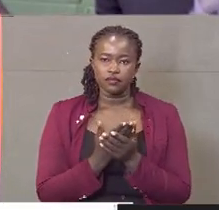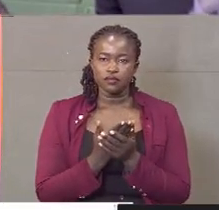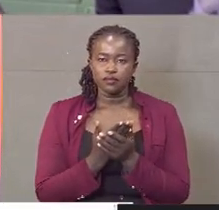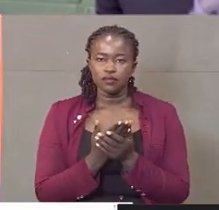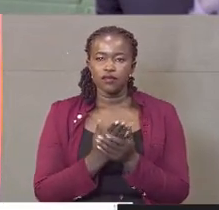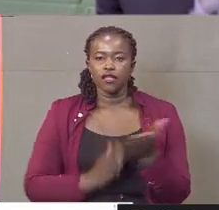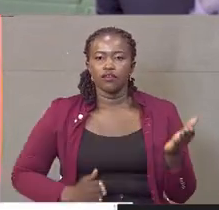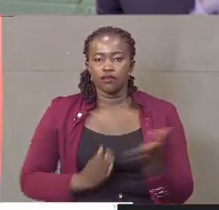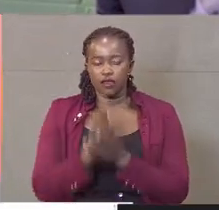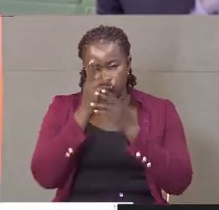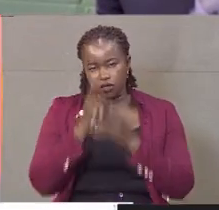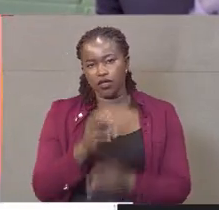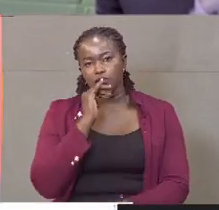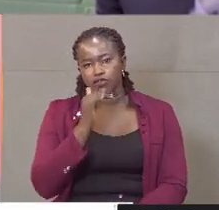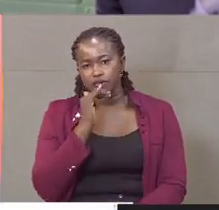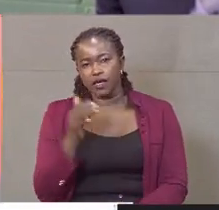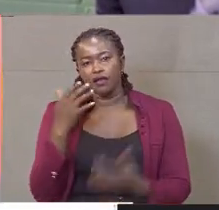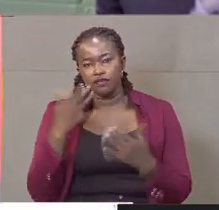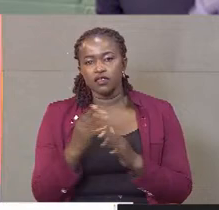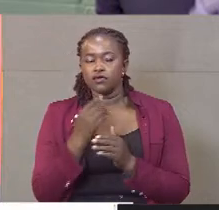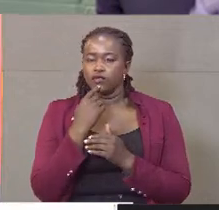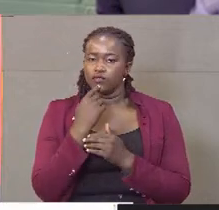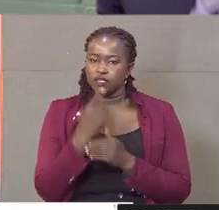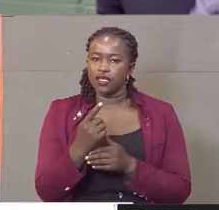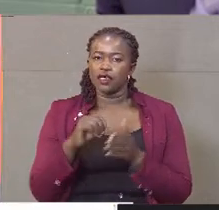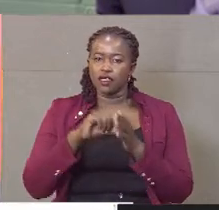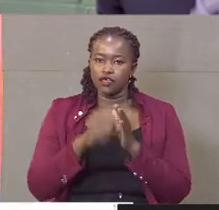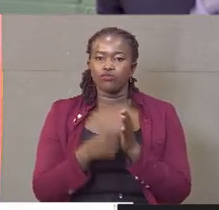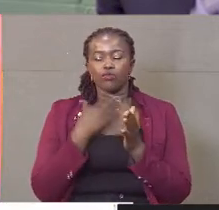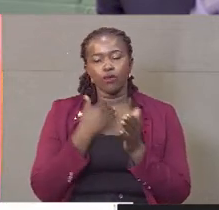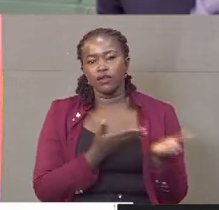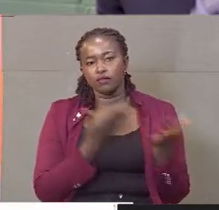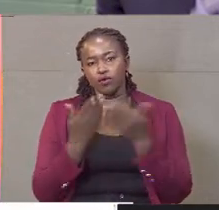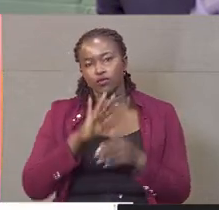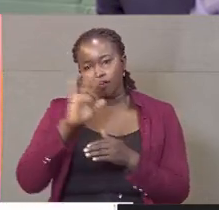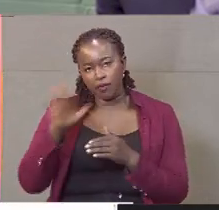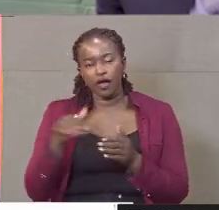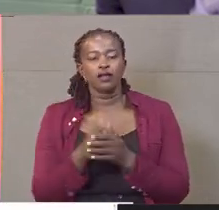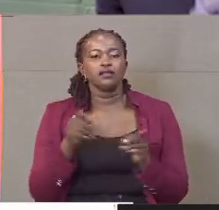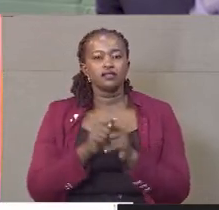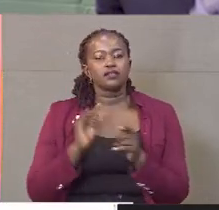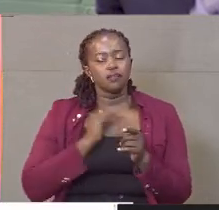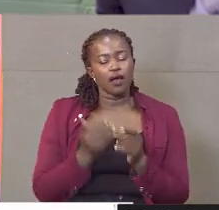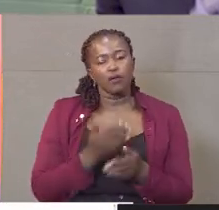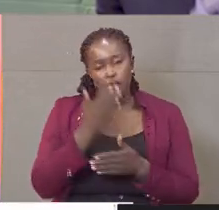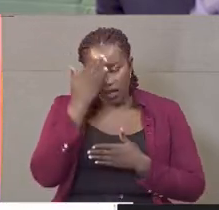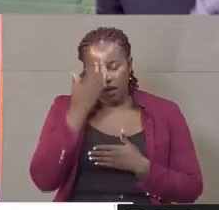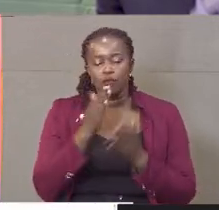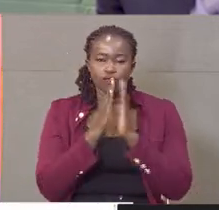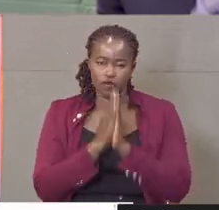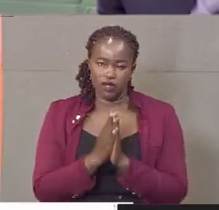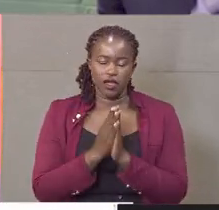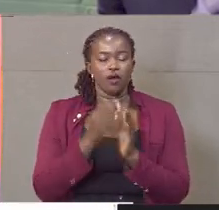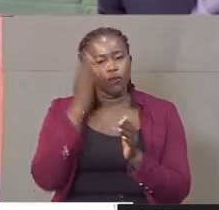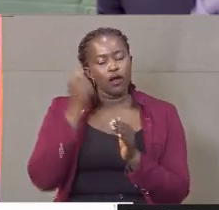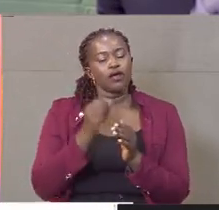The right honorable speaker, you have said you want this issue brought back, and it is a humble prayer because it is going to affect our